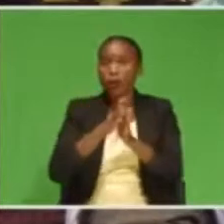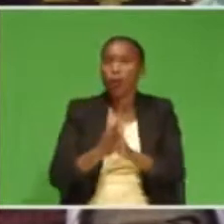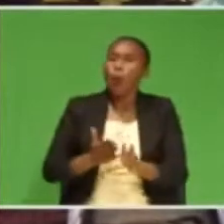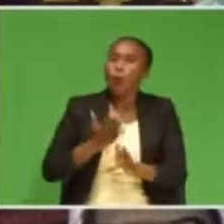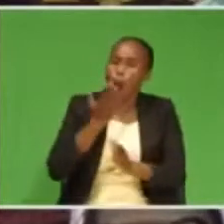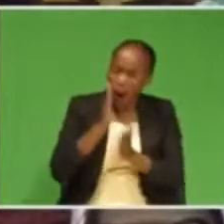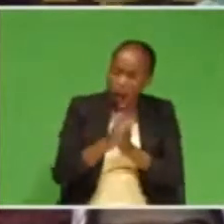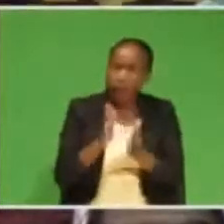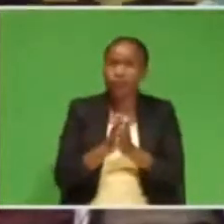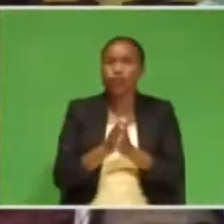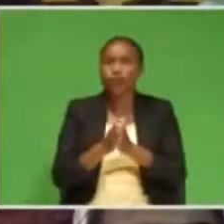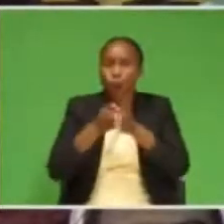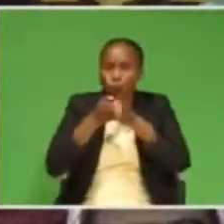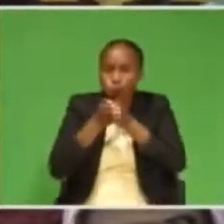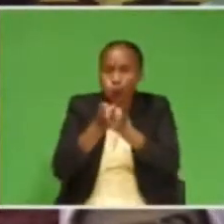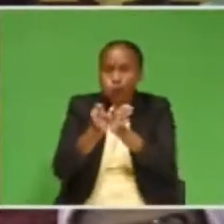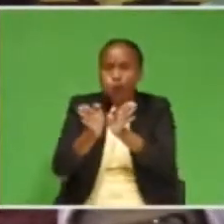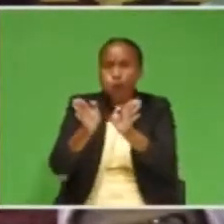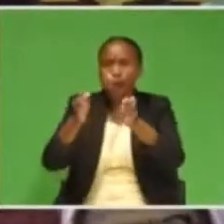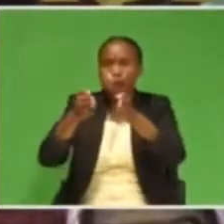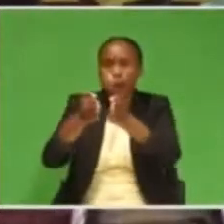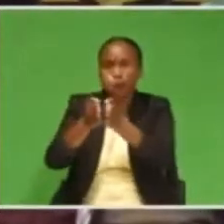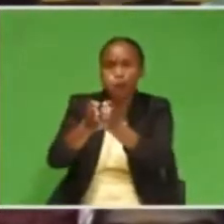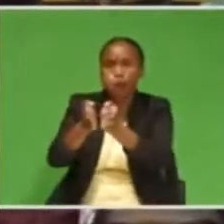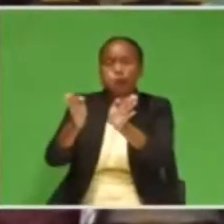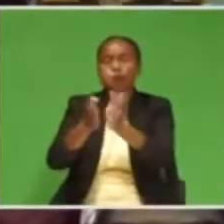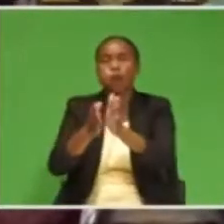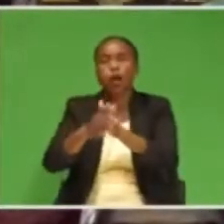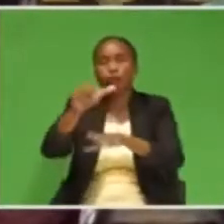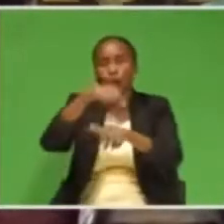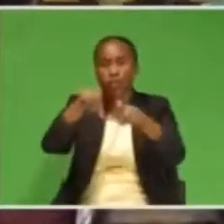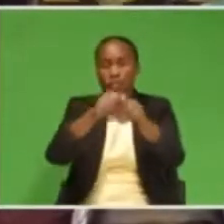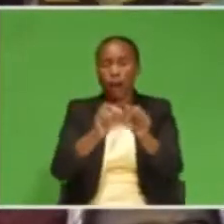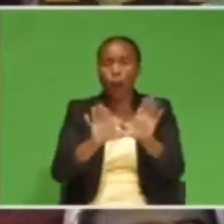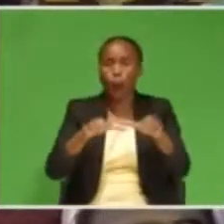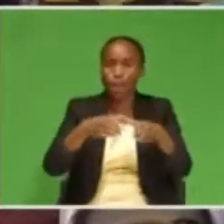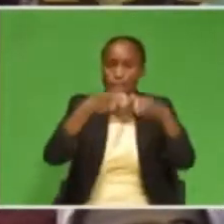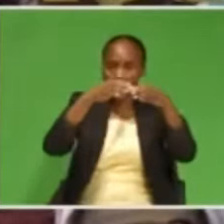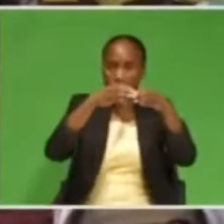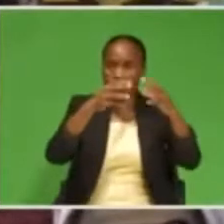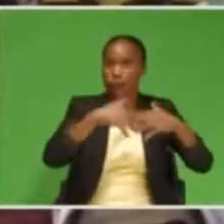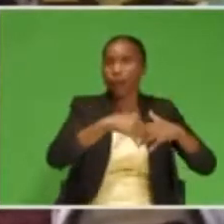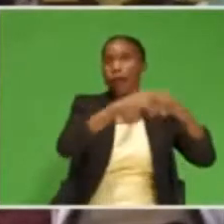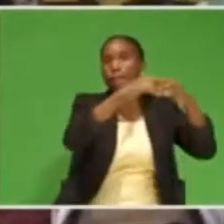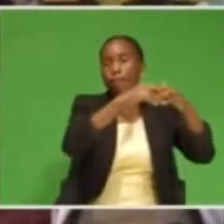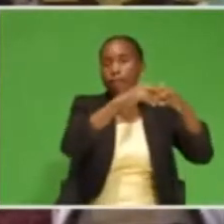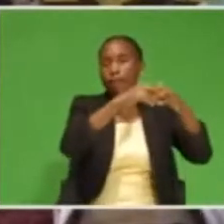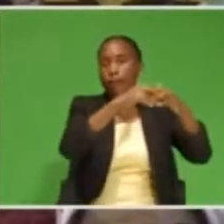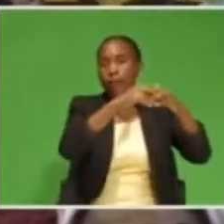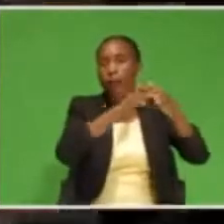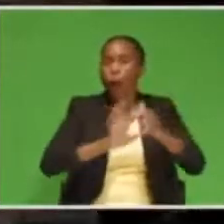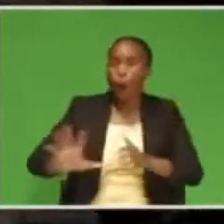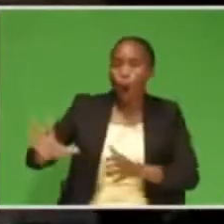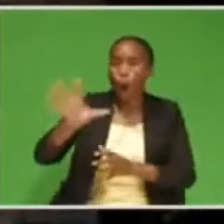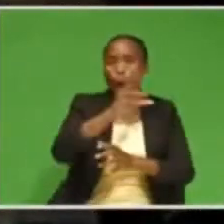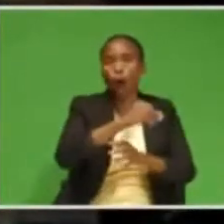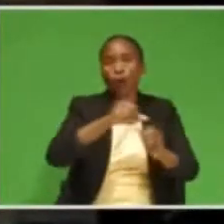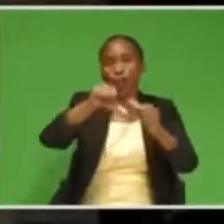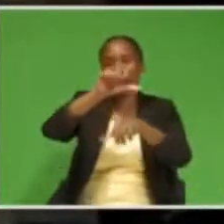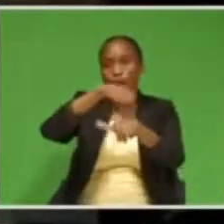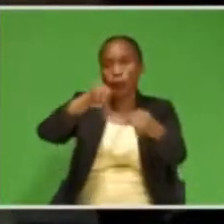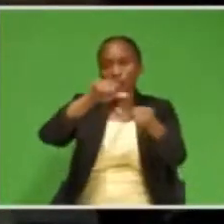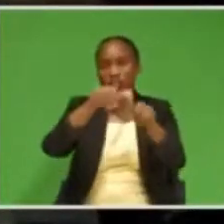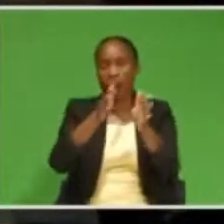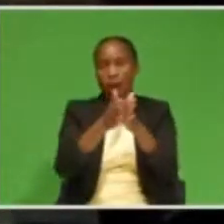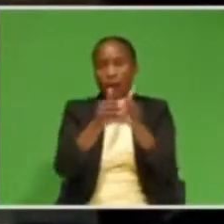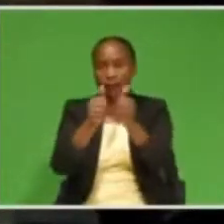to forge a comprehensive social compact that would join all social partners in a